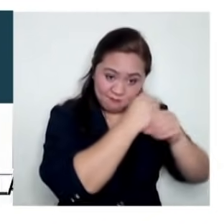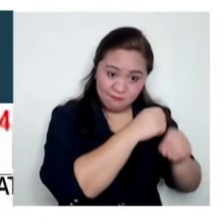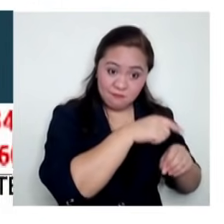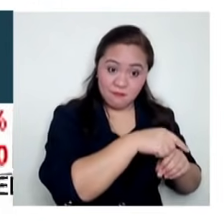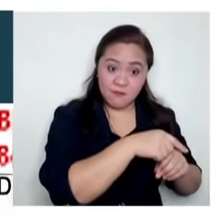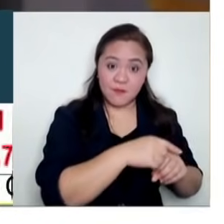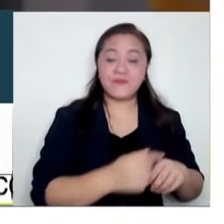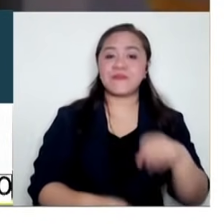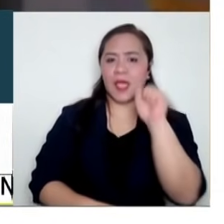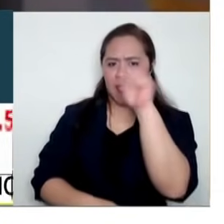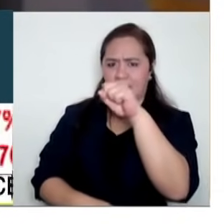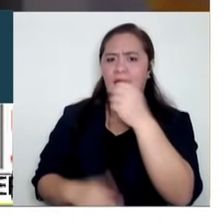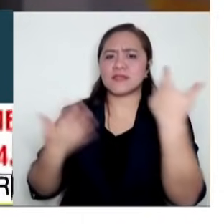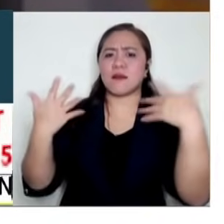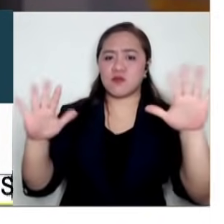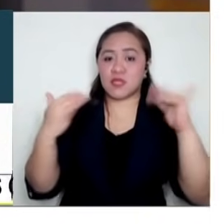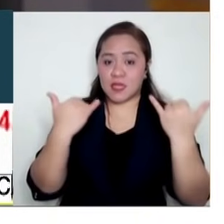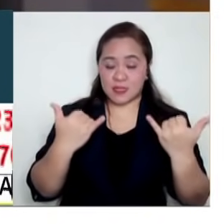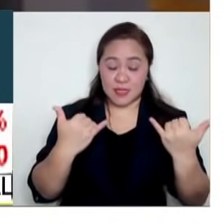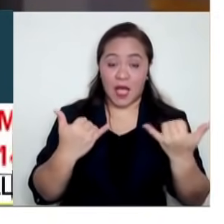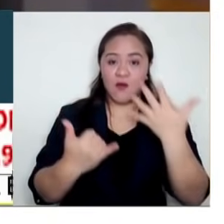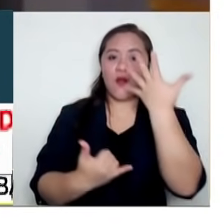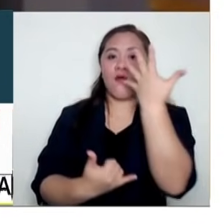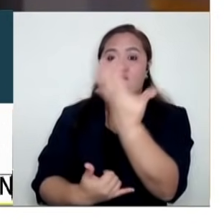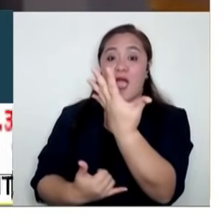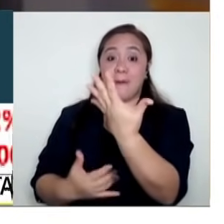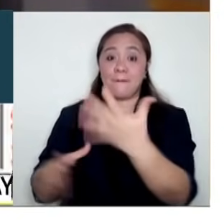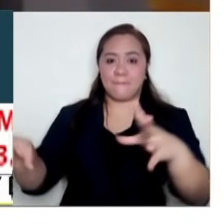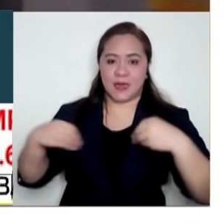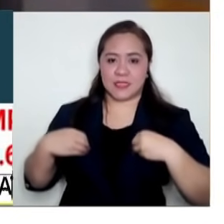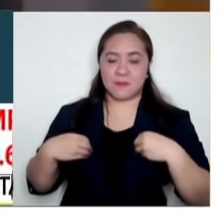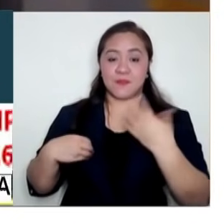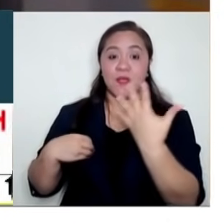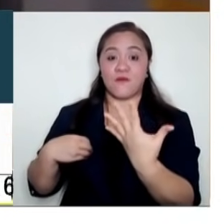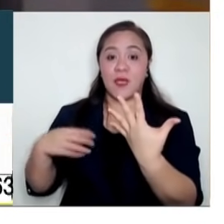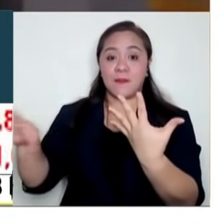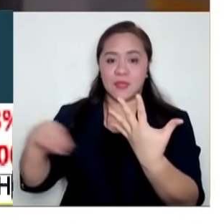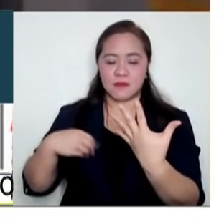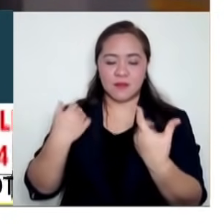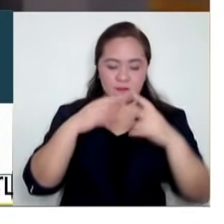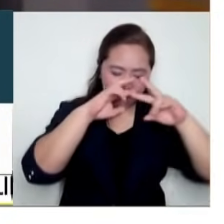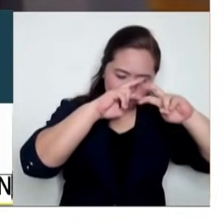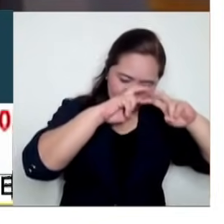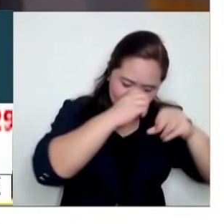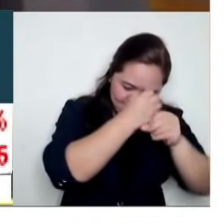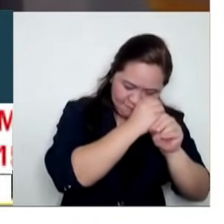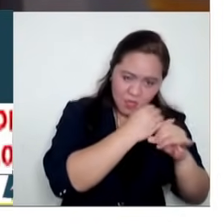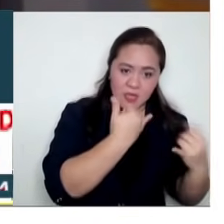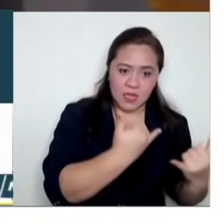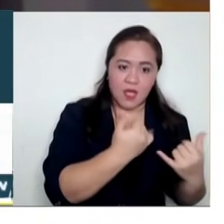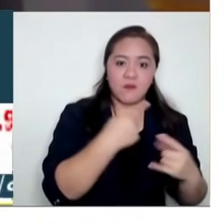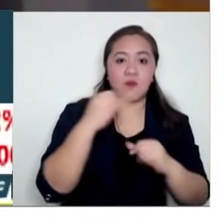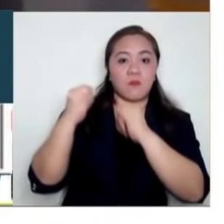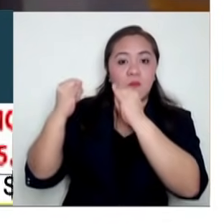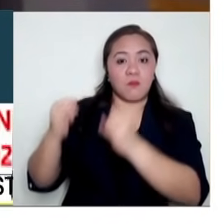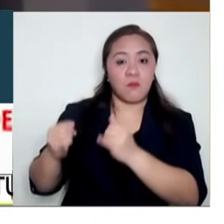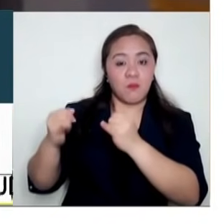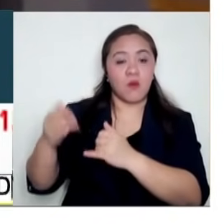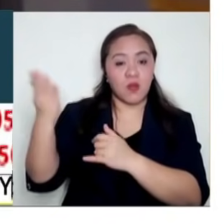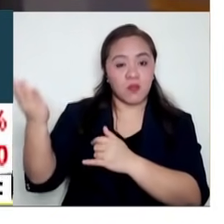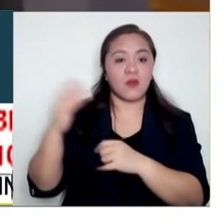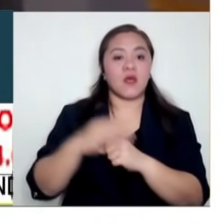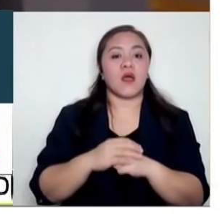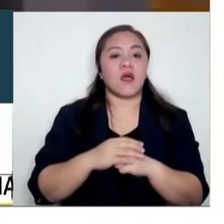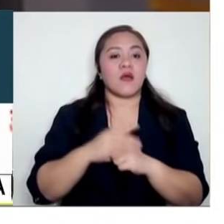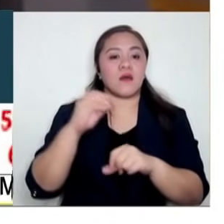Philippine Genome Center. These are 5 samples that we have been able to collect from these individuals, and it's going to be part of